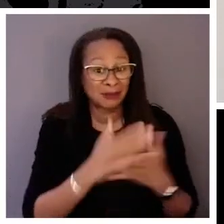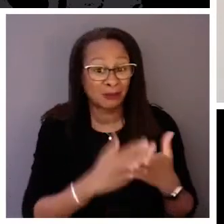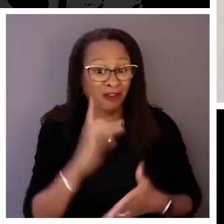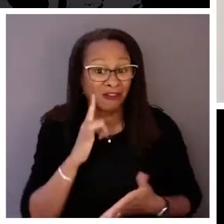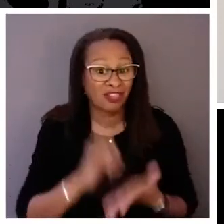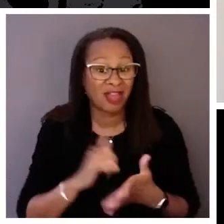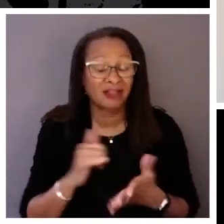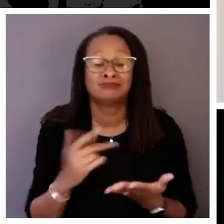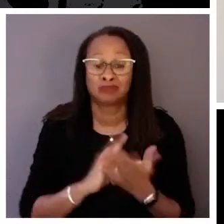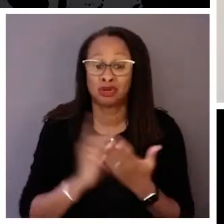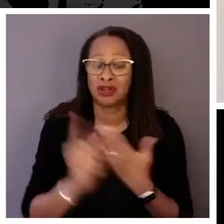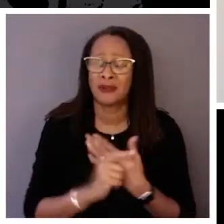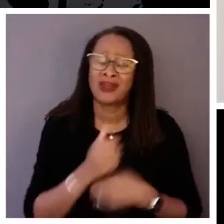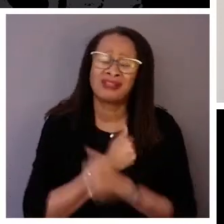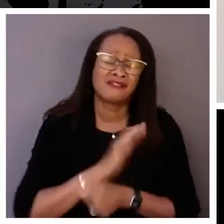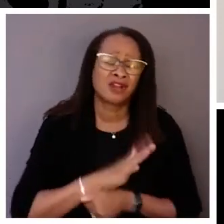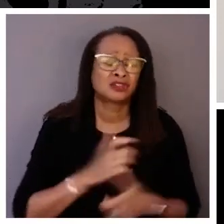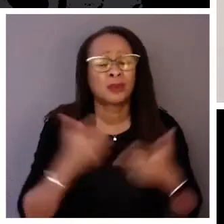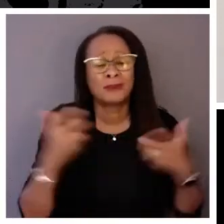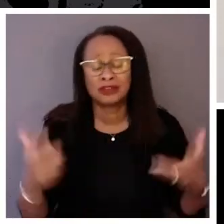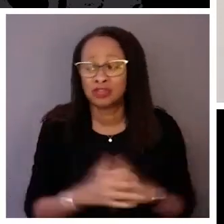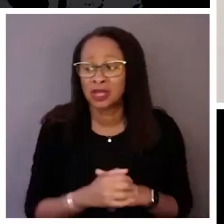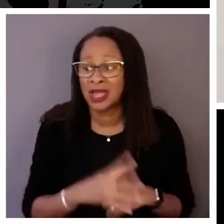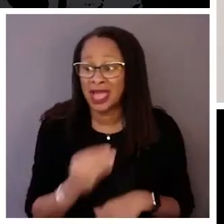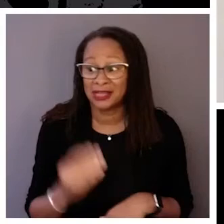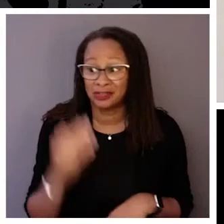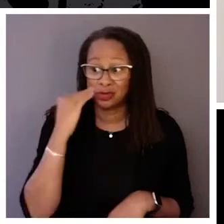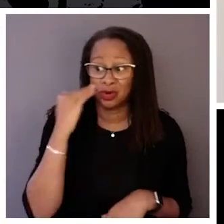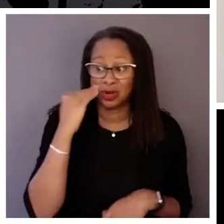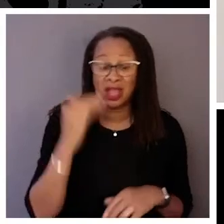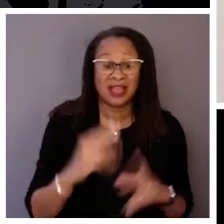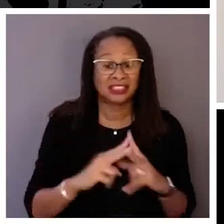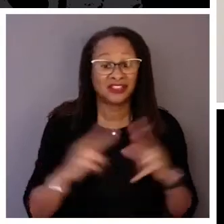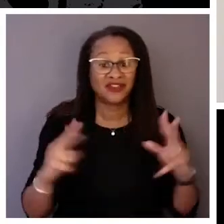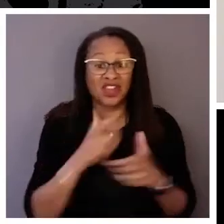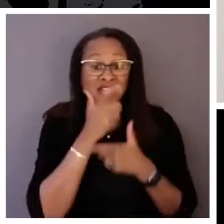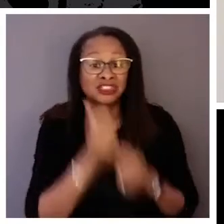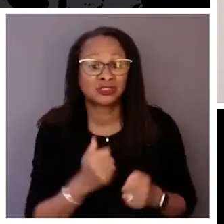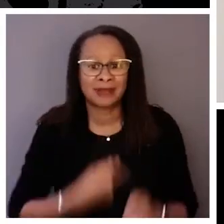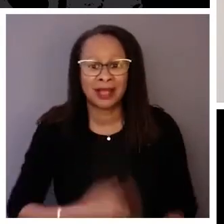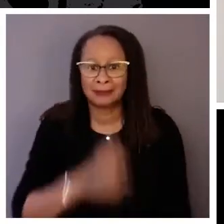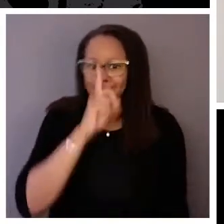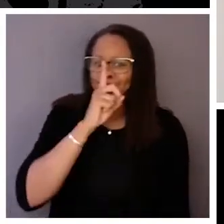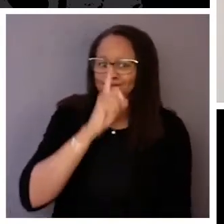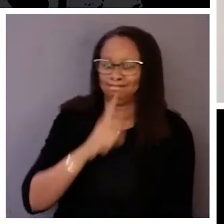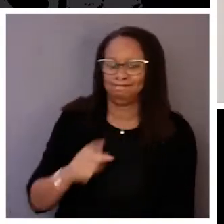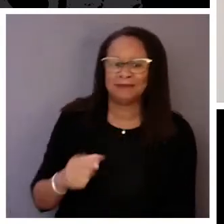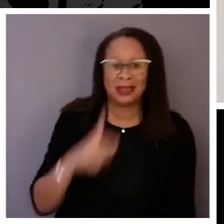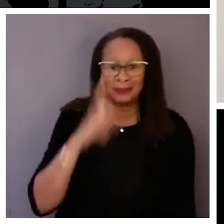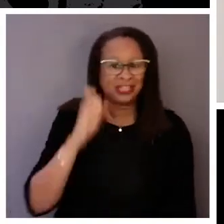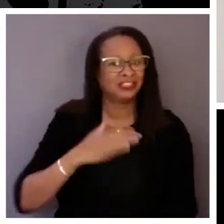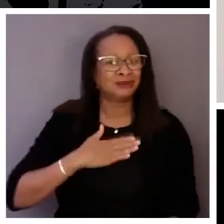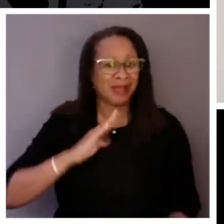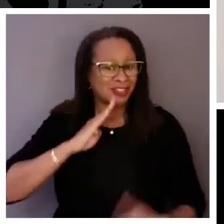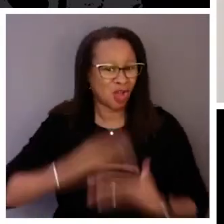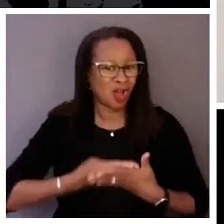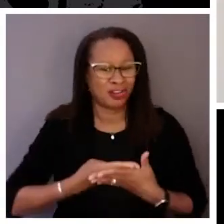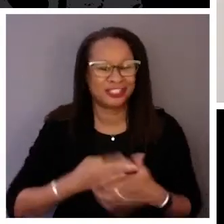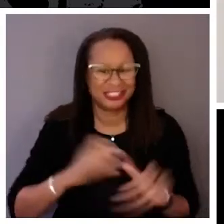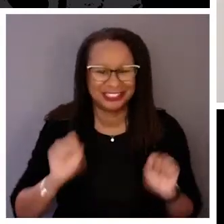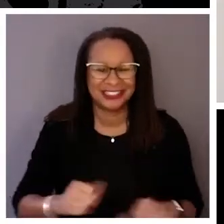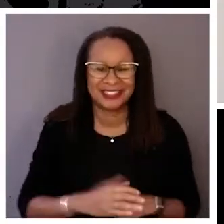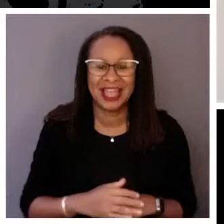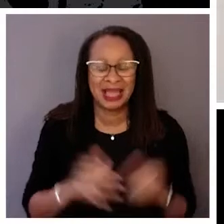particular part. And, we loved her so much. And, it was really interesting. I just kept my mouth shut because she is my